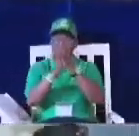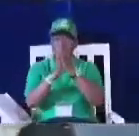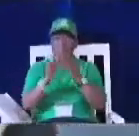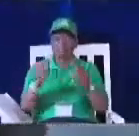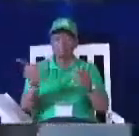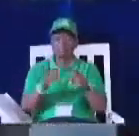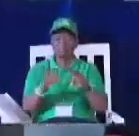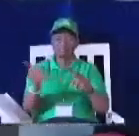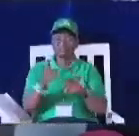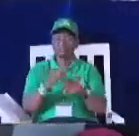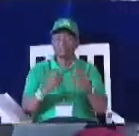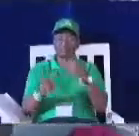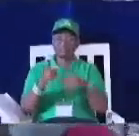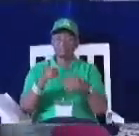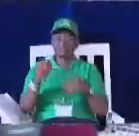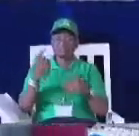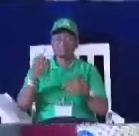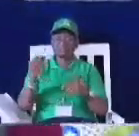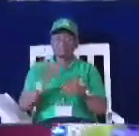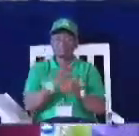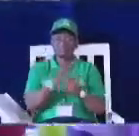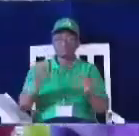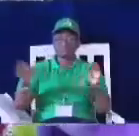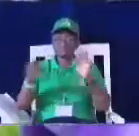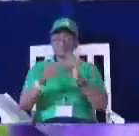for the salvation of your soul.